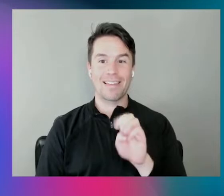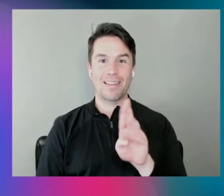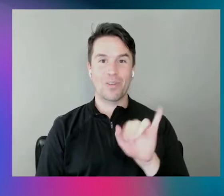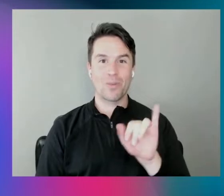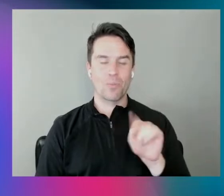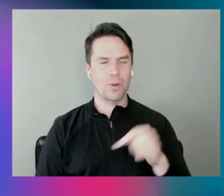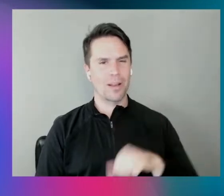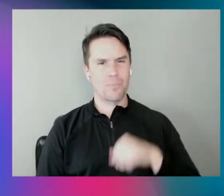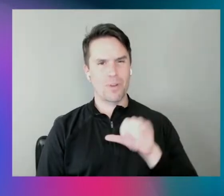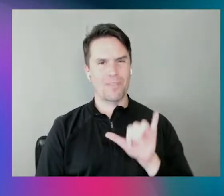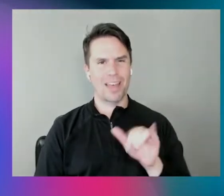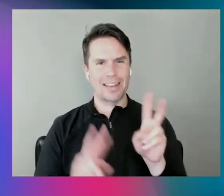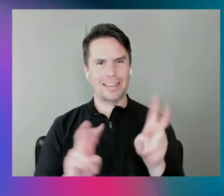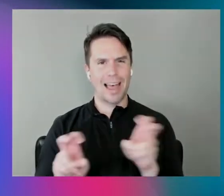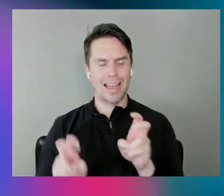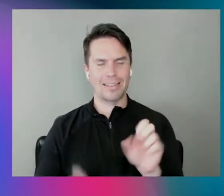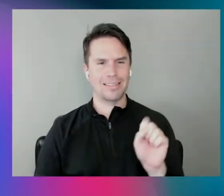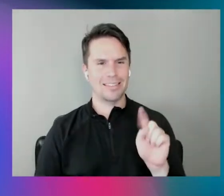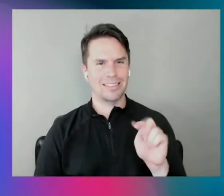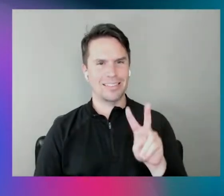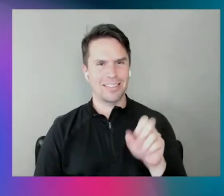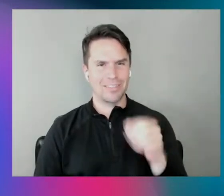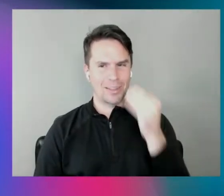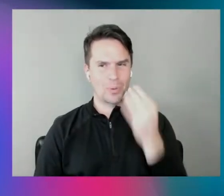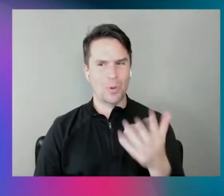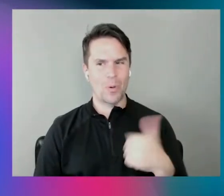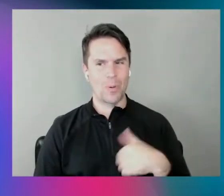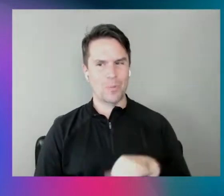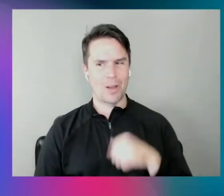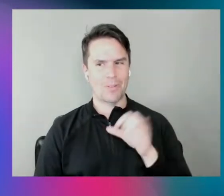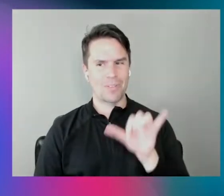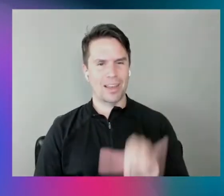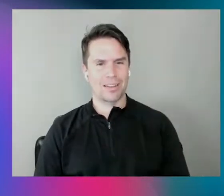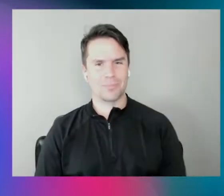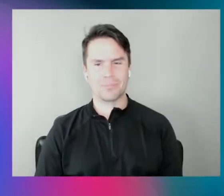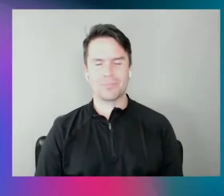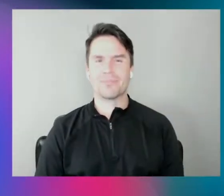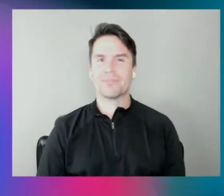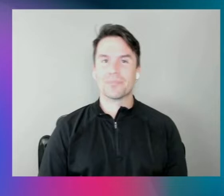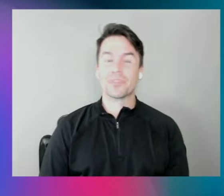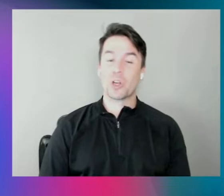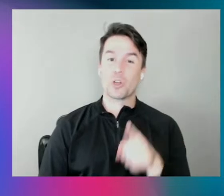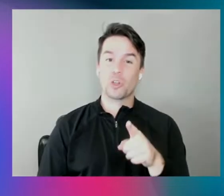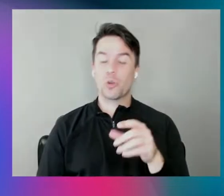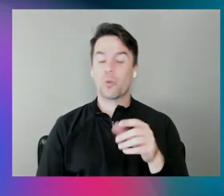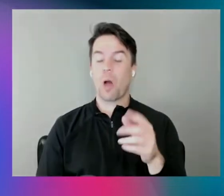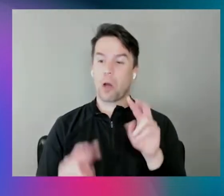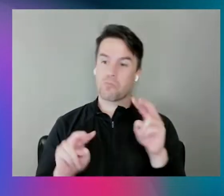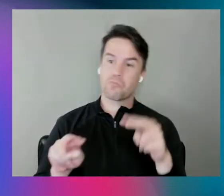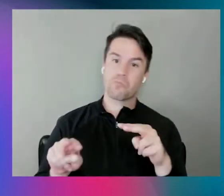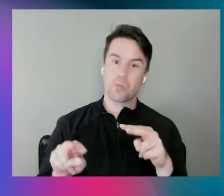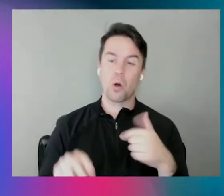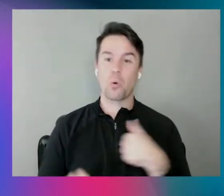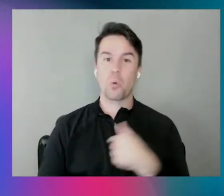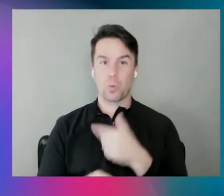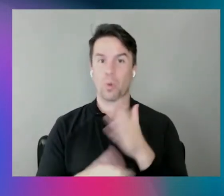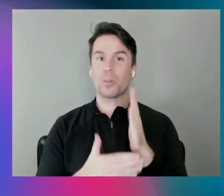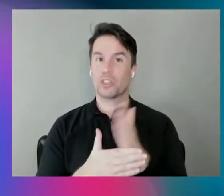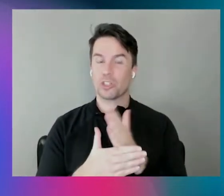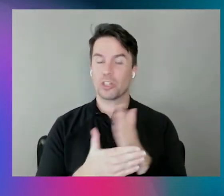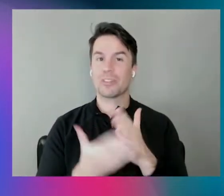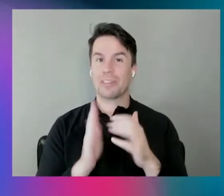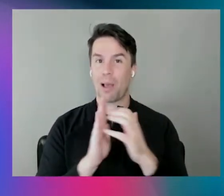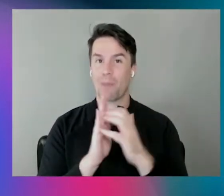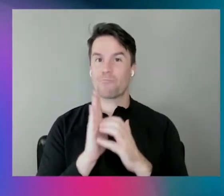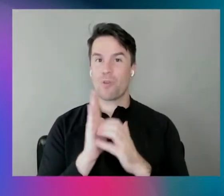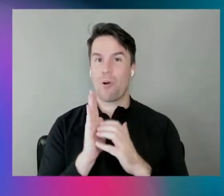Steve. It's my turn this time, It's right? you are in the hot seat this time, and we are going to be showing some code. Okay, but before we do, I heard